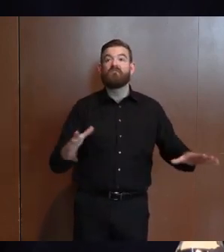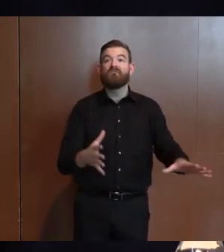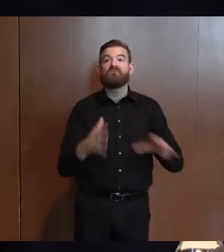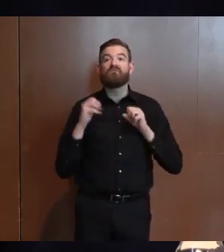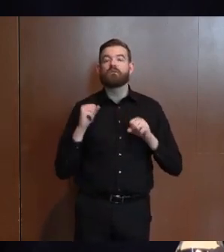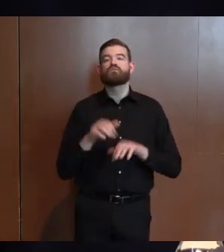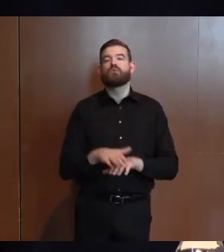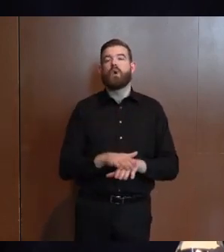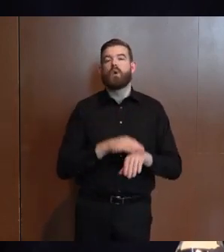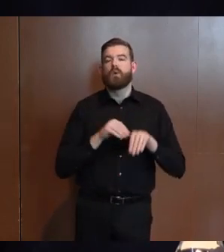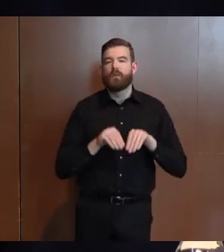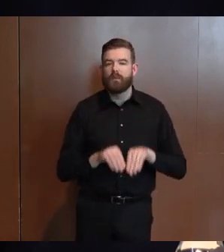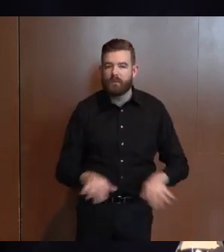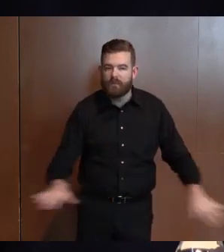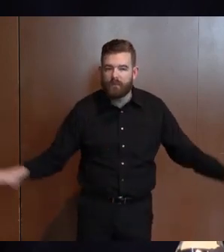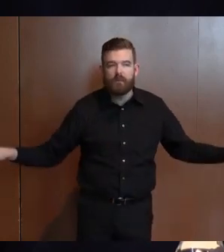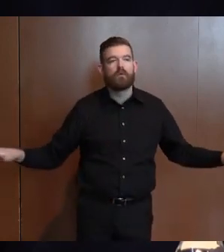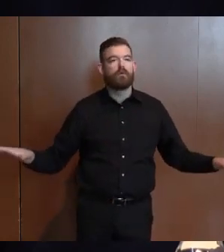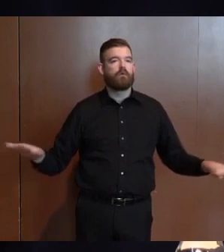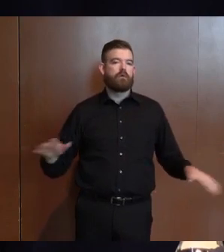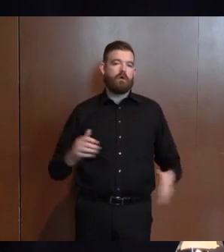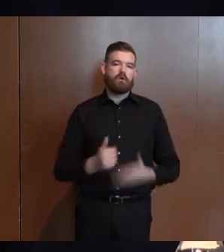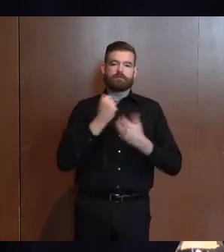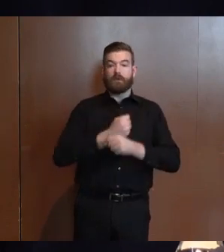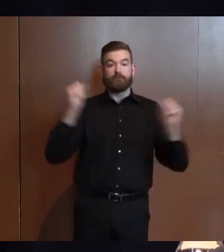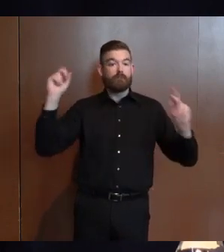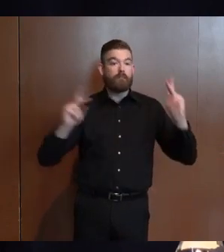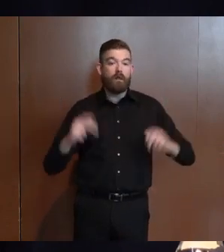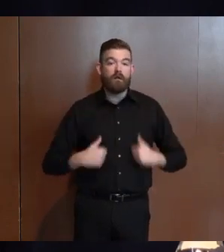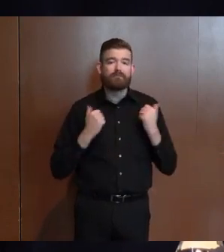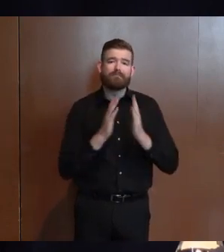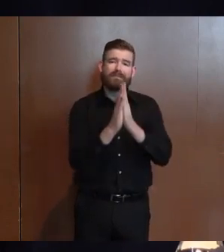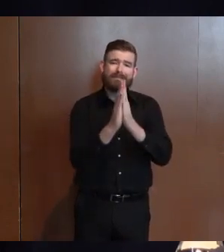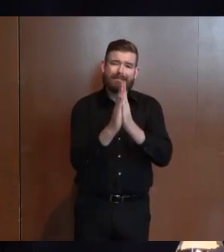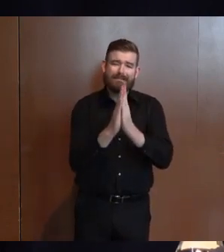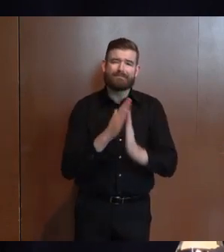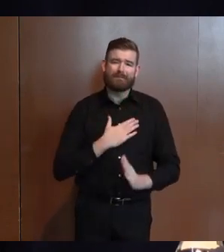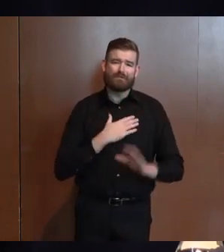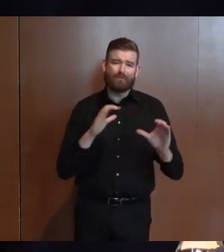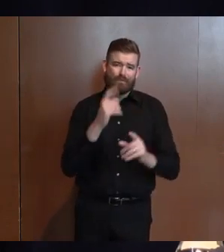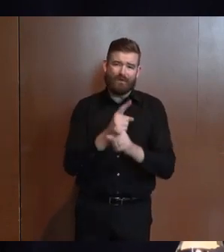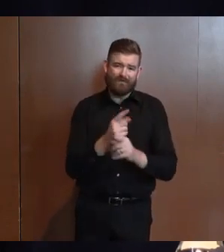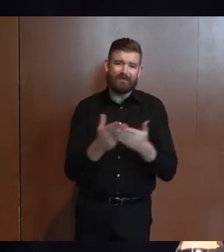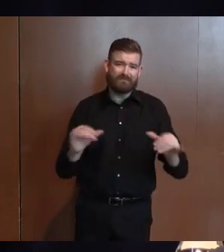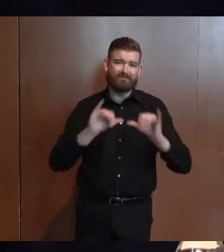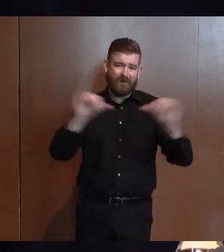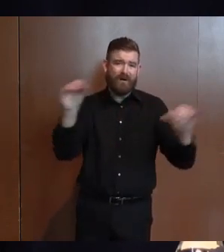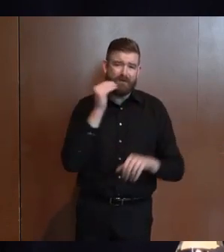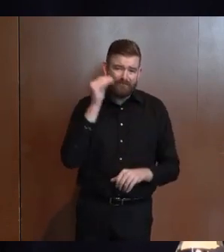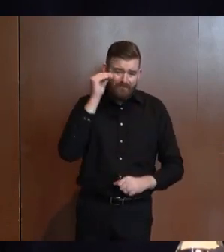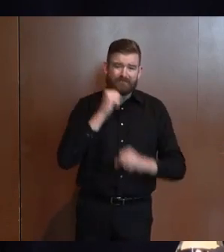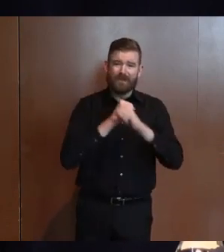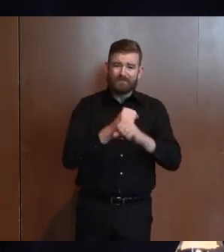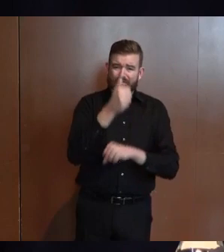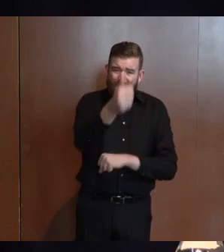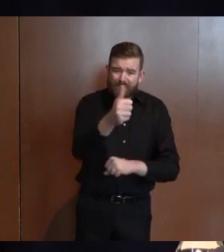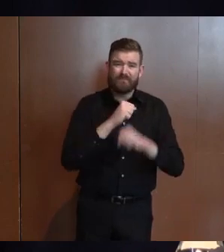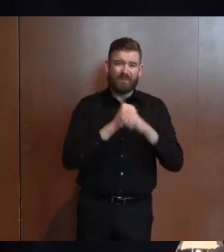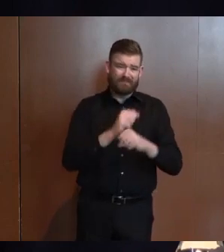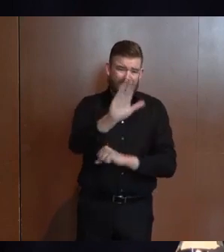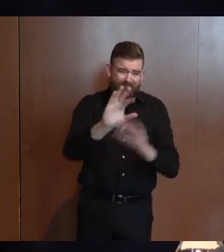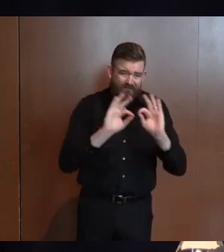to save lives. Please continue to do the right thing by staying home, protecting yourself and your families and